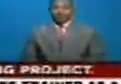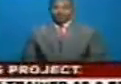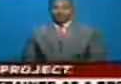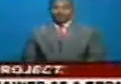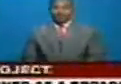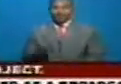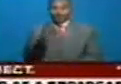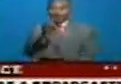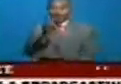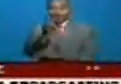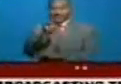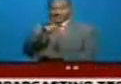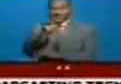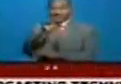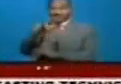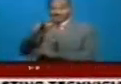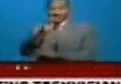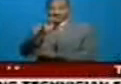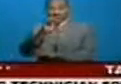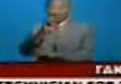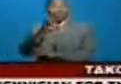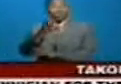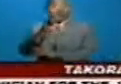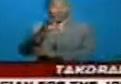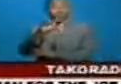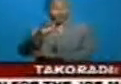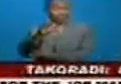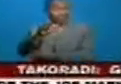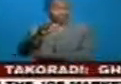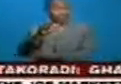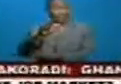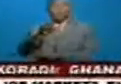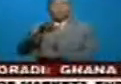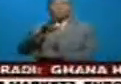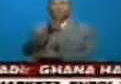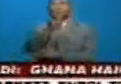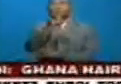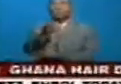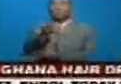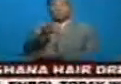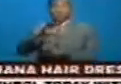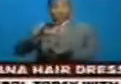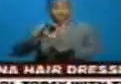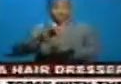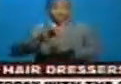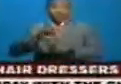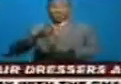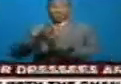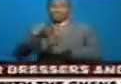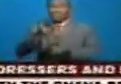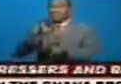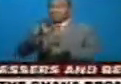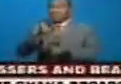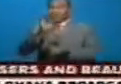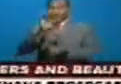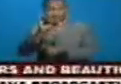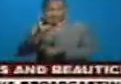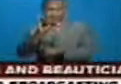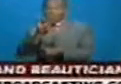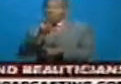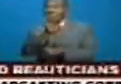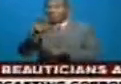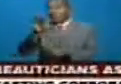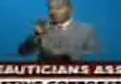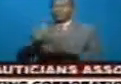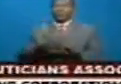The Evangelical Presbyterian Church was established in 1847 by the Bremen Mission. It has its headquarters